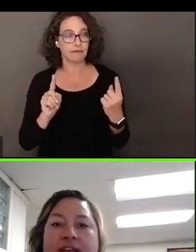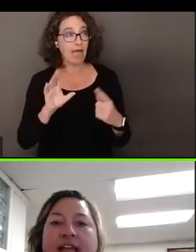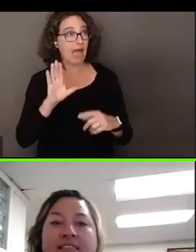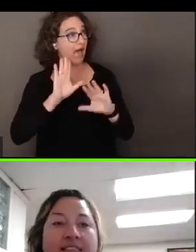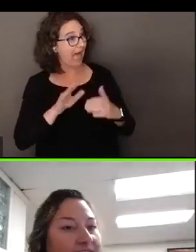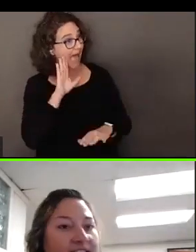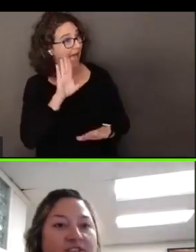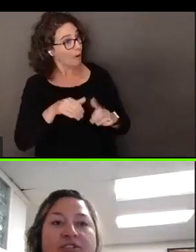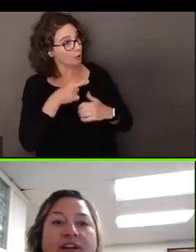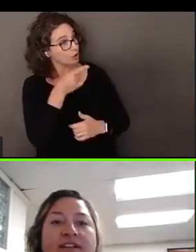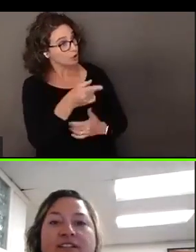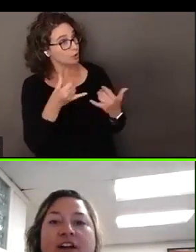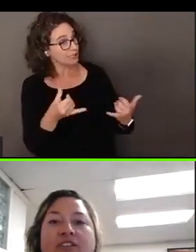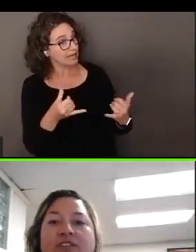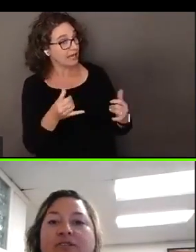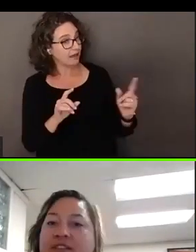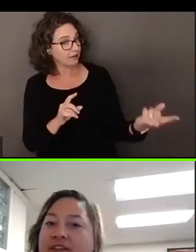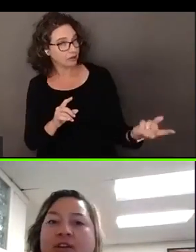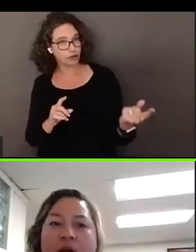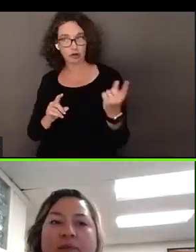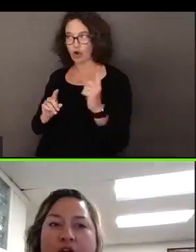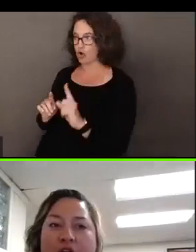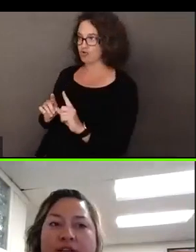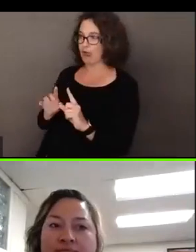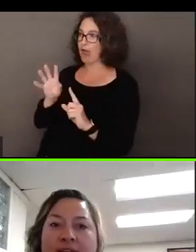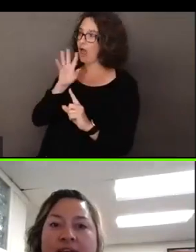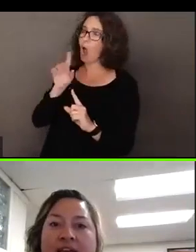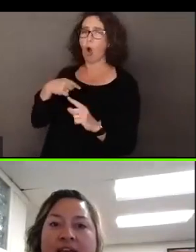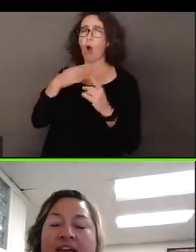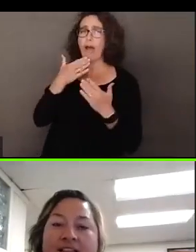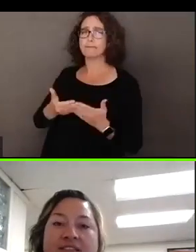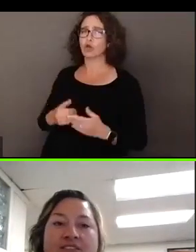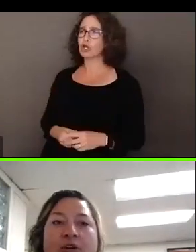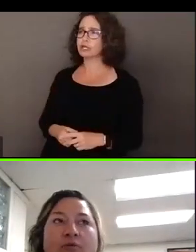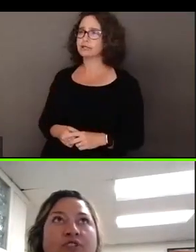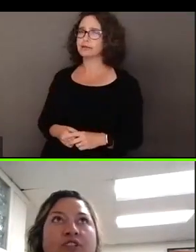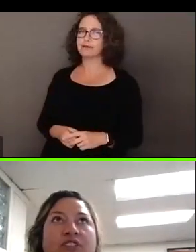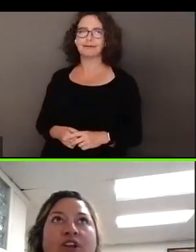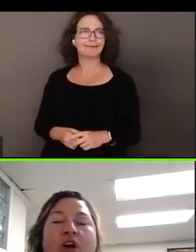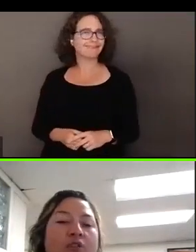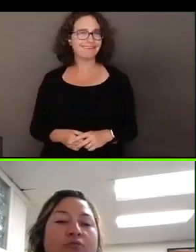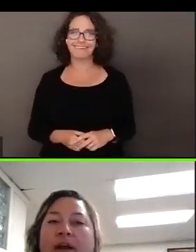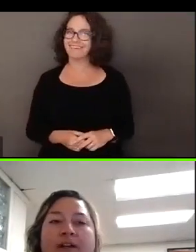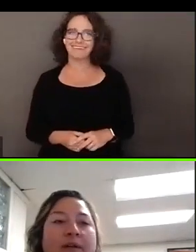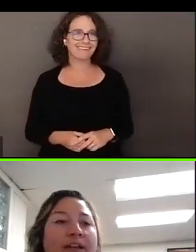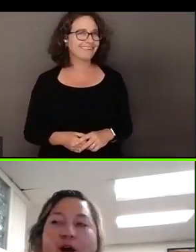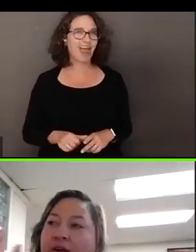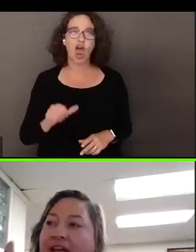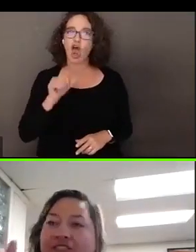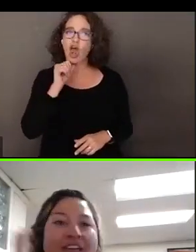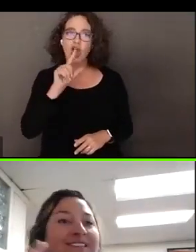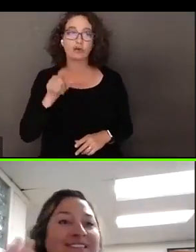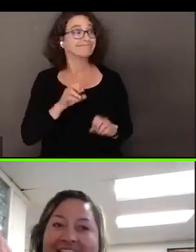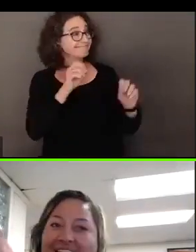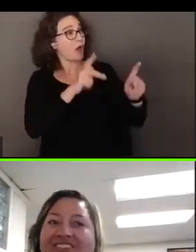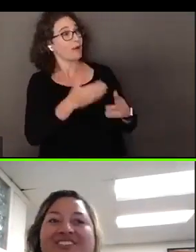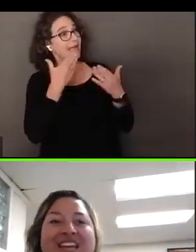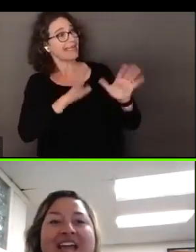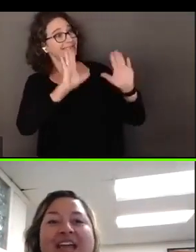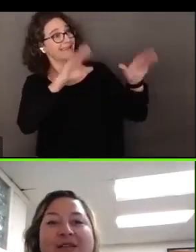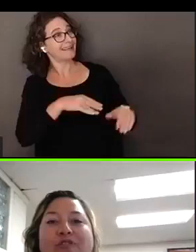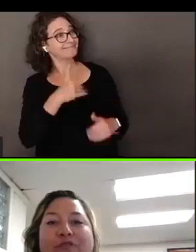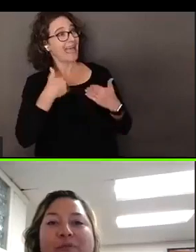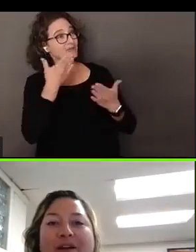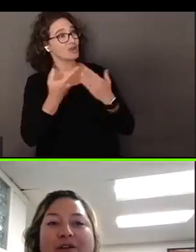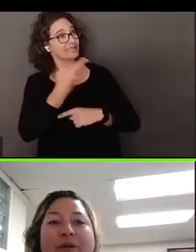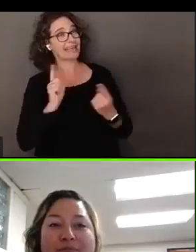are you today? And they turn around and talk to you and tell you, oh, I'm good. Don't just right away go, okay, thanks, have a good